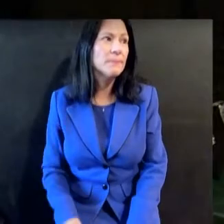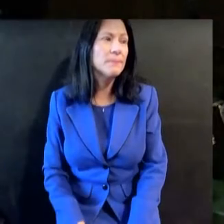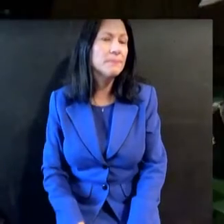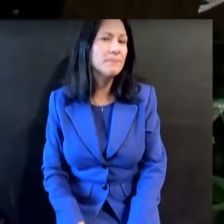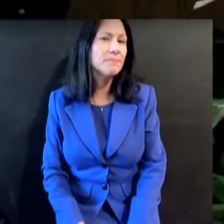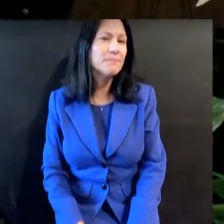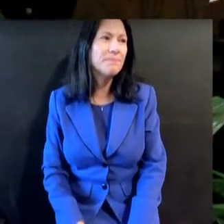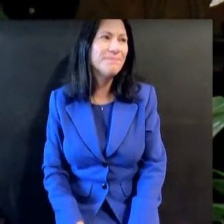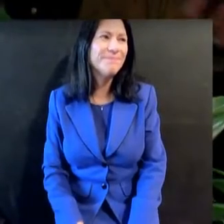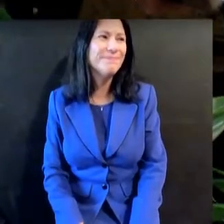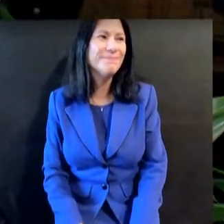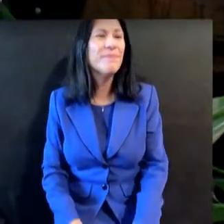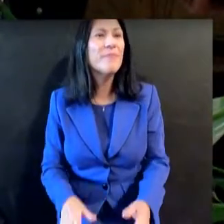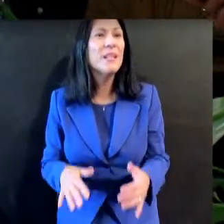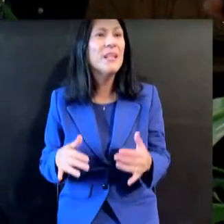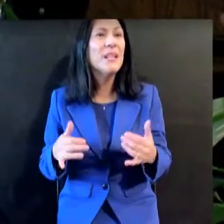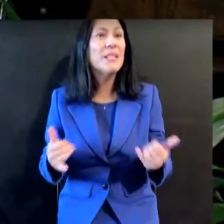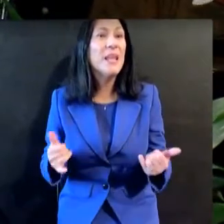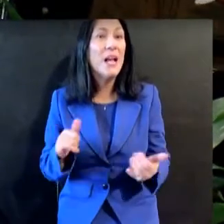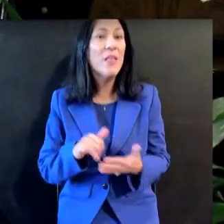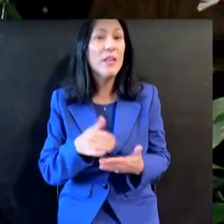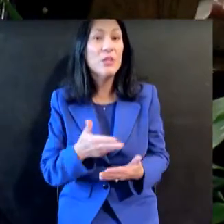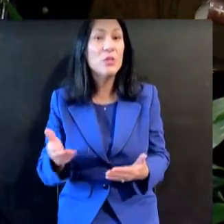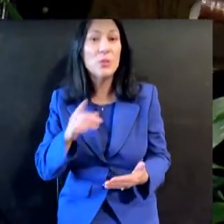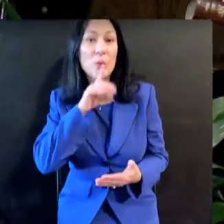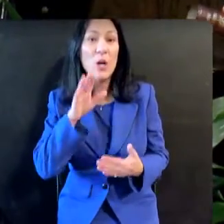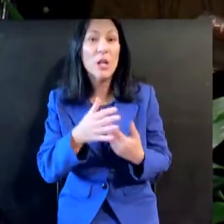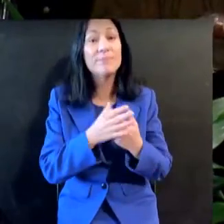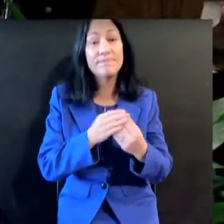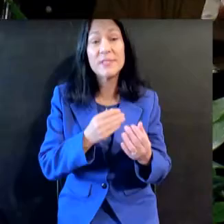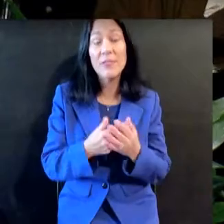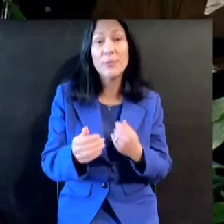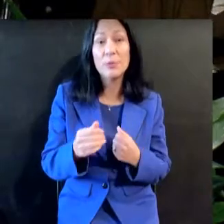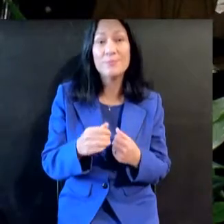But now that you've gotten comfortable, I won't ask you to stand again today.